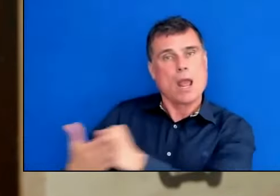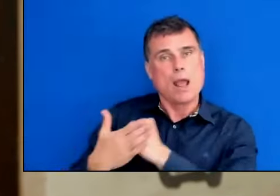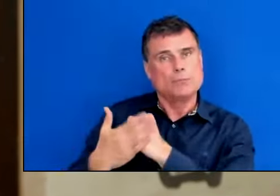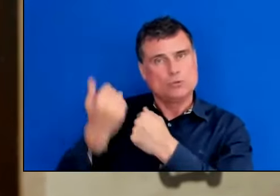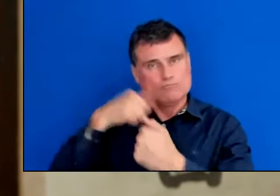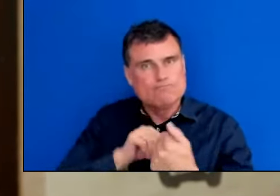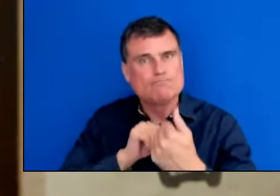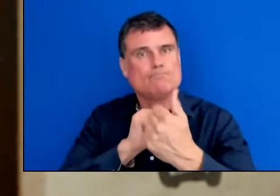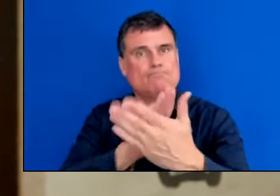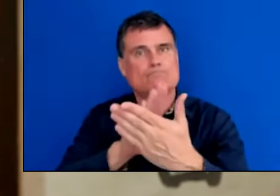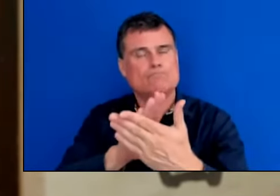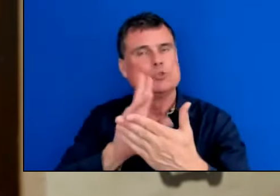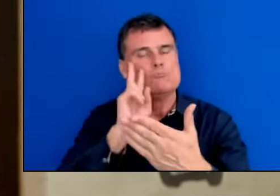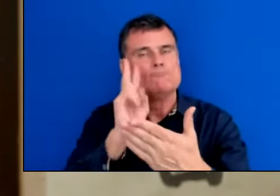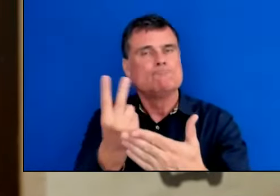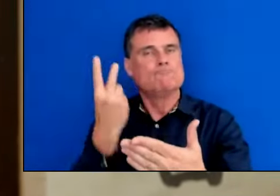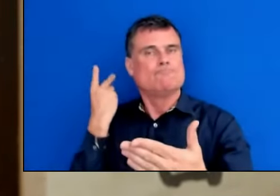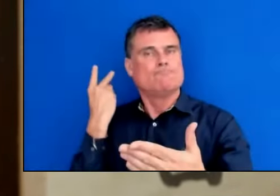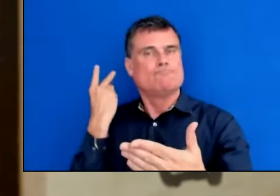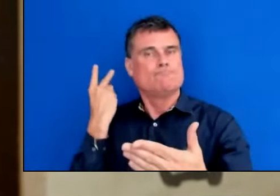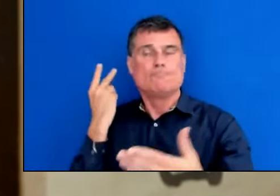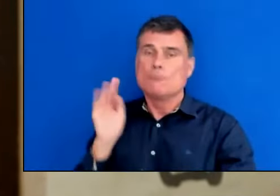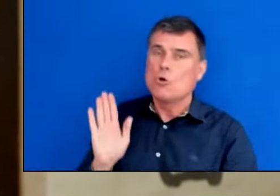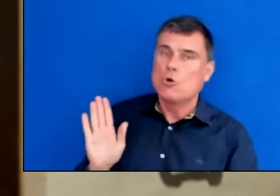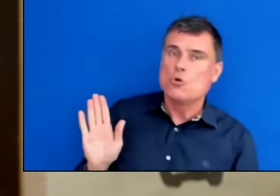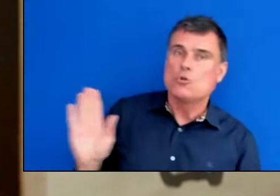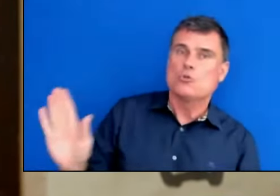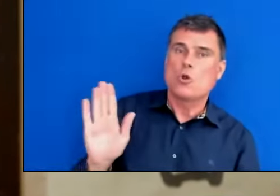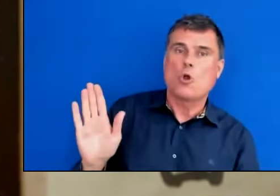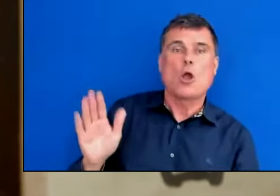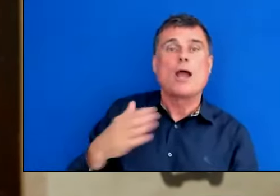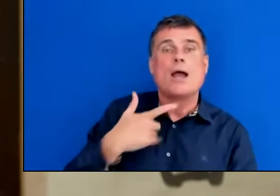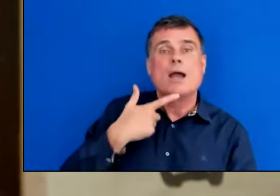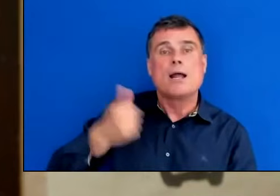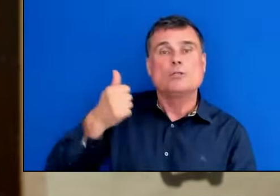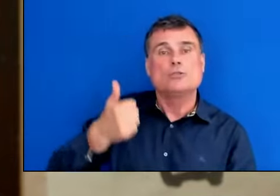for getting us started in a good way and reminding us that